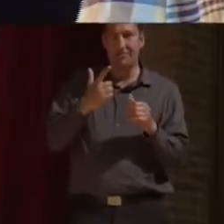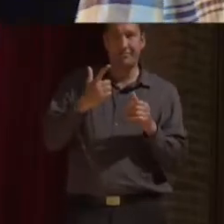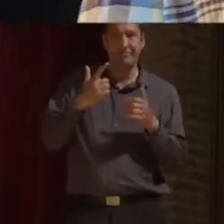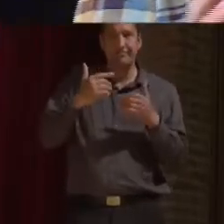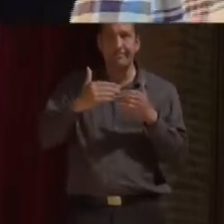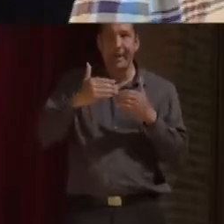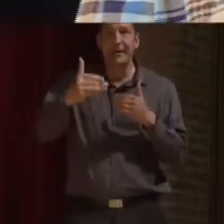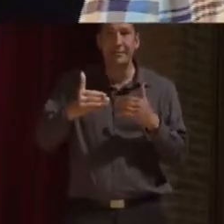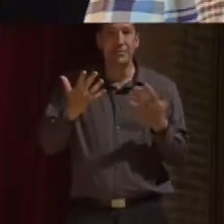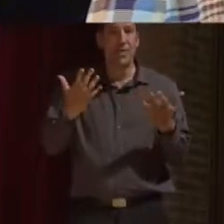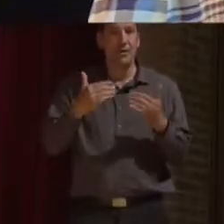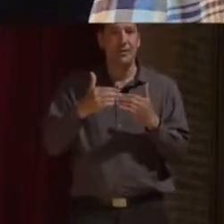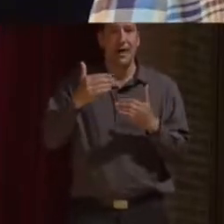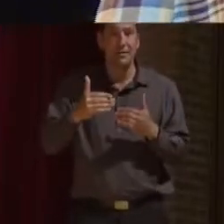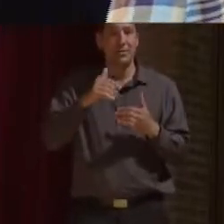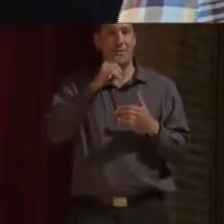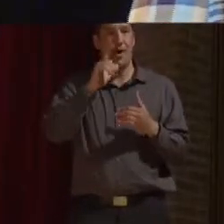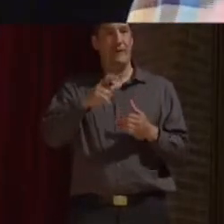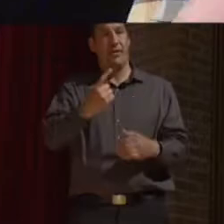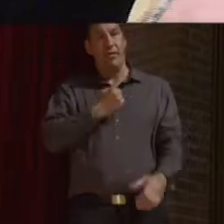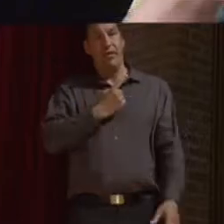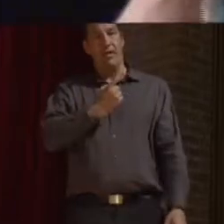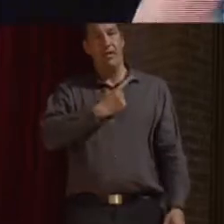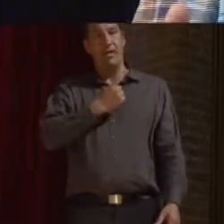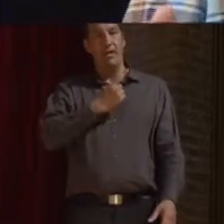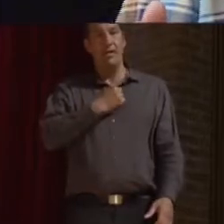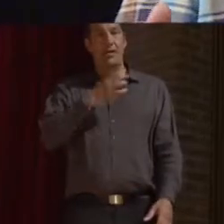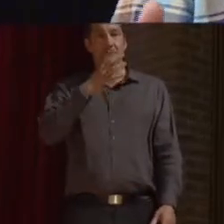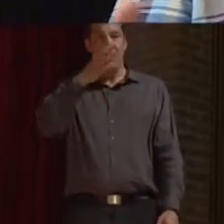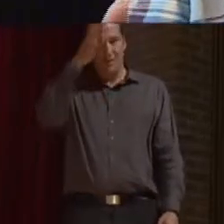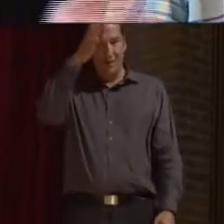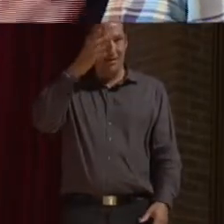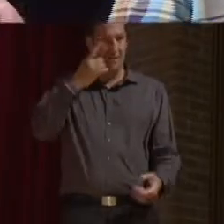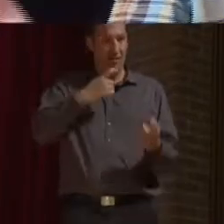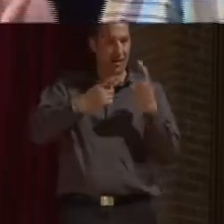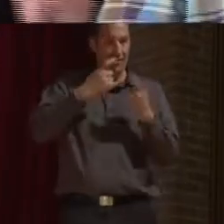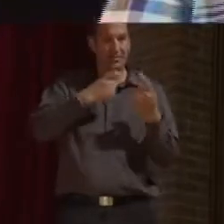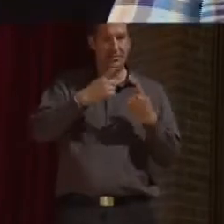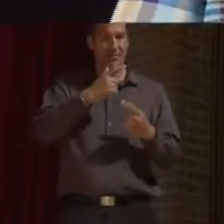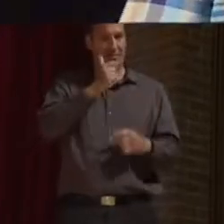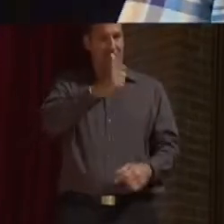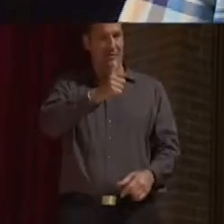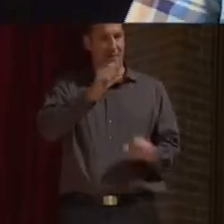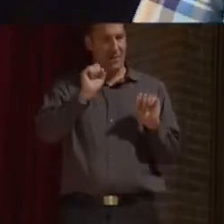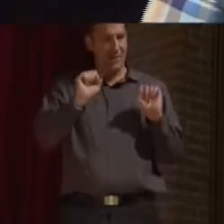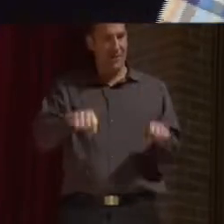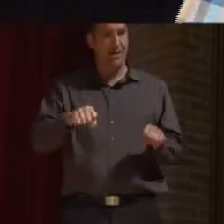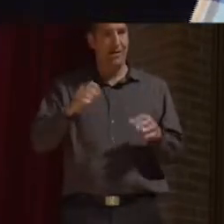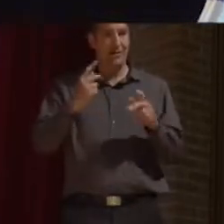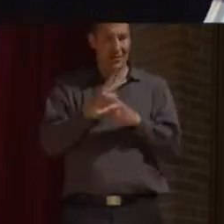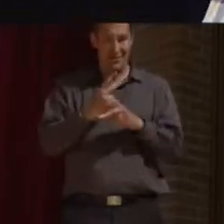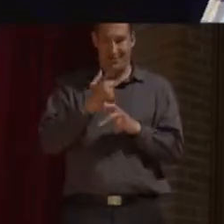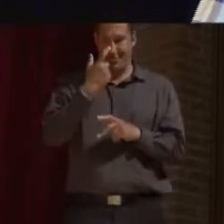what to do, what the next step is. And then building on that, and then, someday we won't be around. Right.